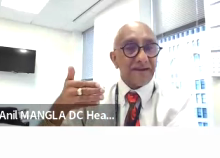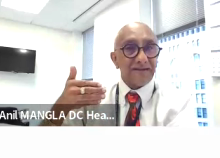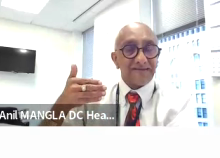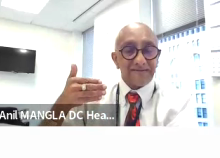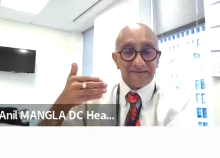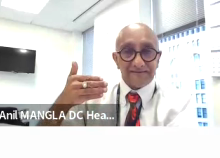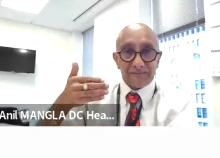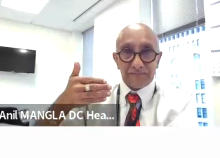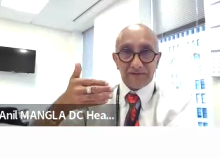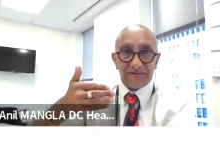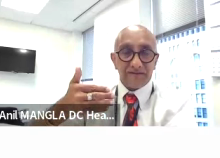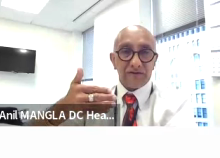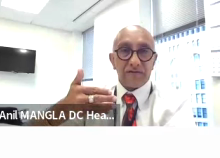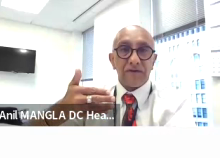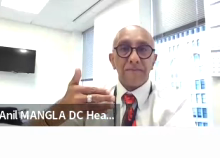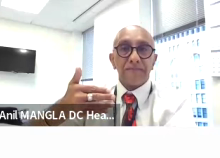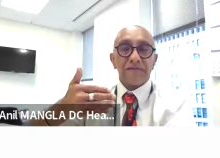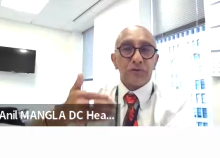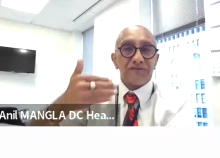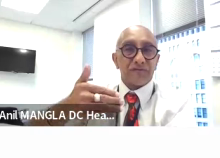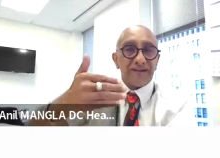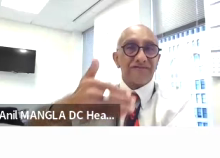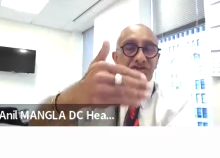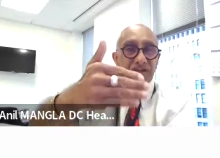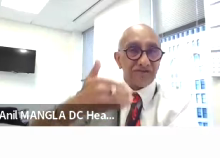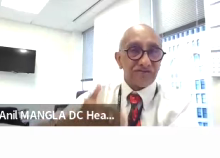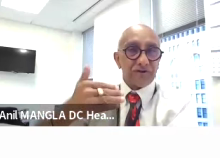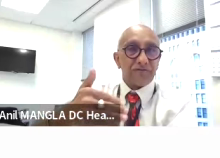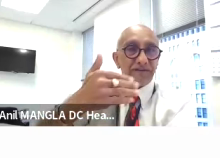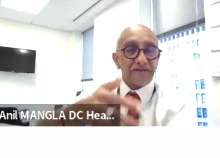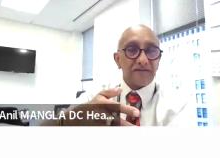year? Again, it's just a simple thing of flu